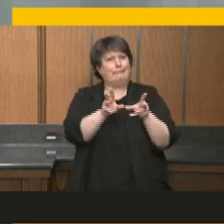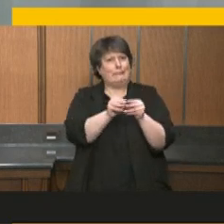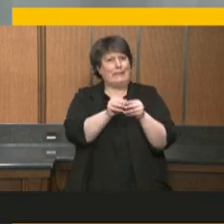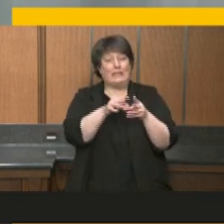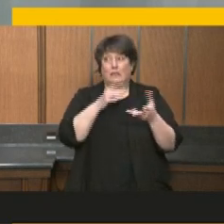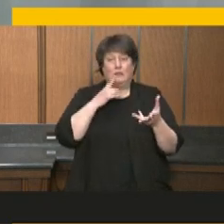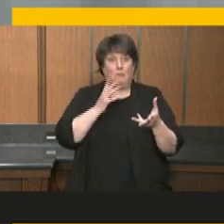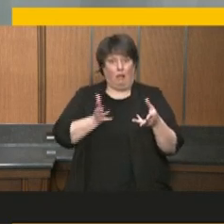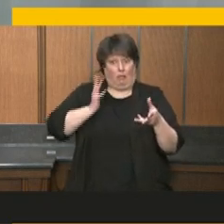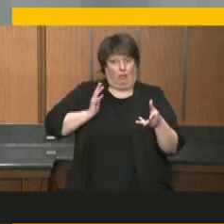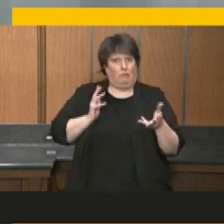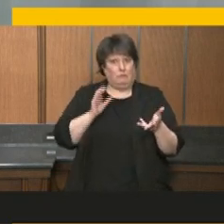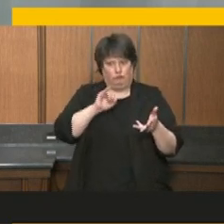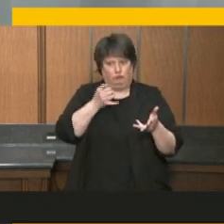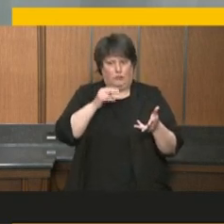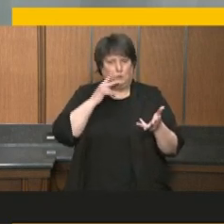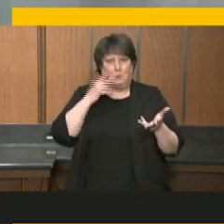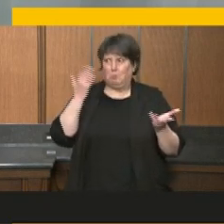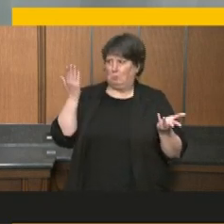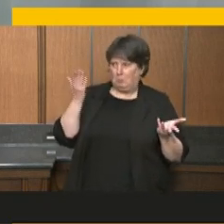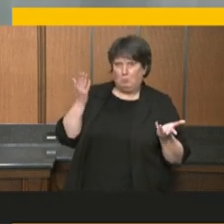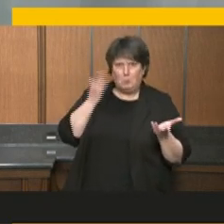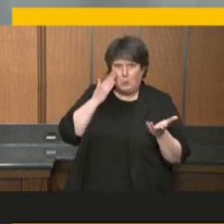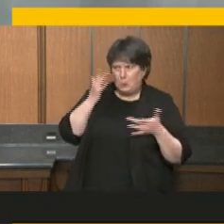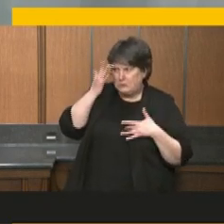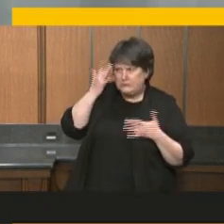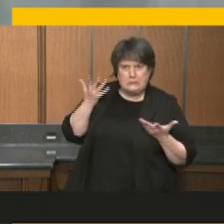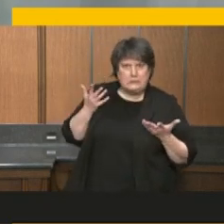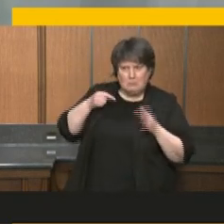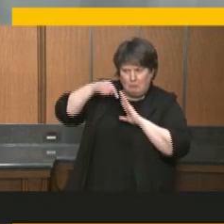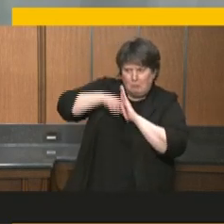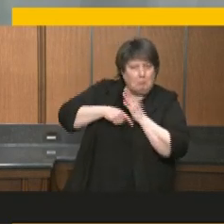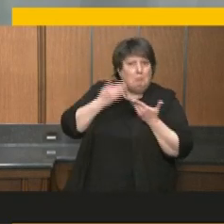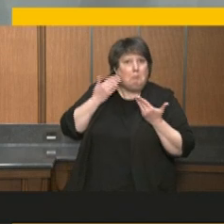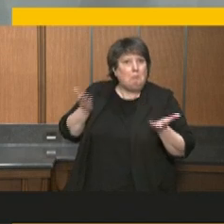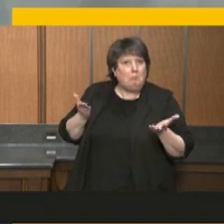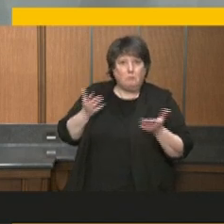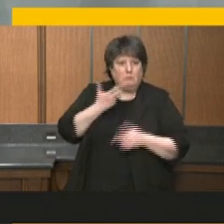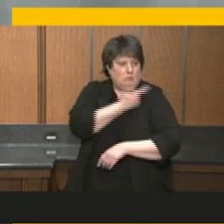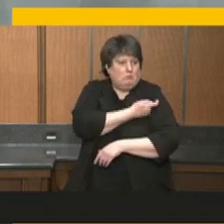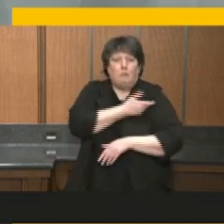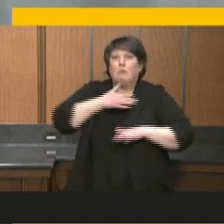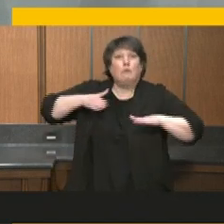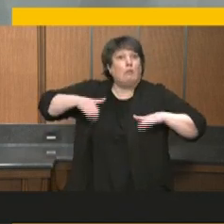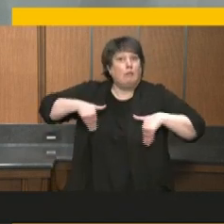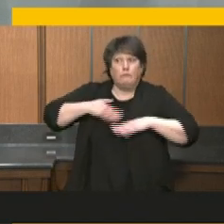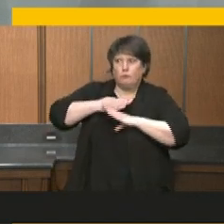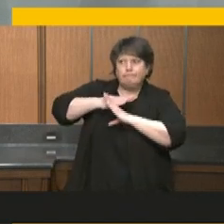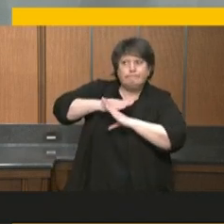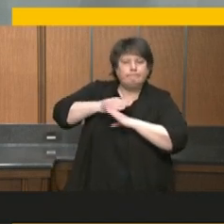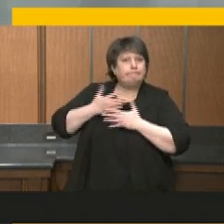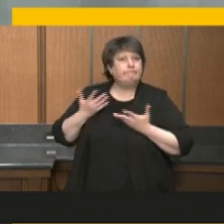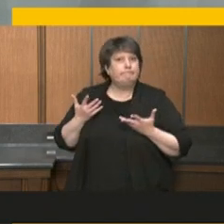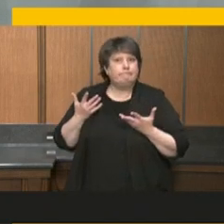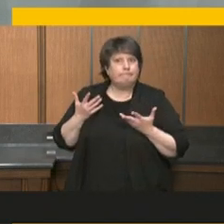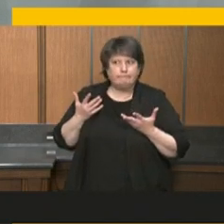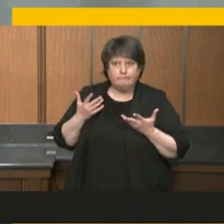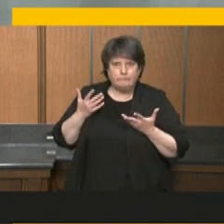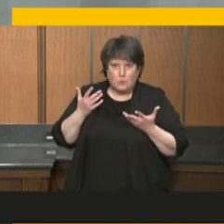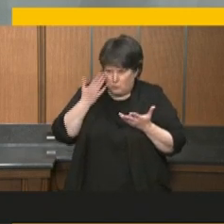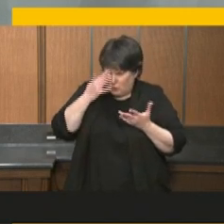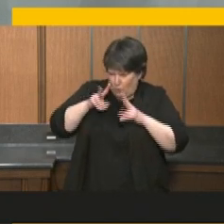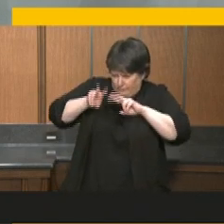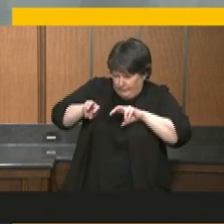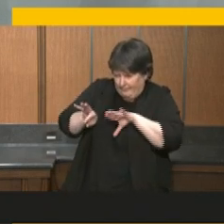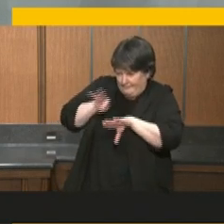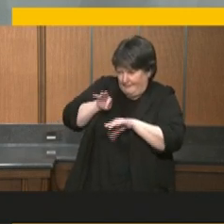dealing with. We knew we had a new disease. We knew we didn't have an antidote. We knew we didn't have a virus. And we didn't really know what extent